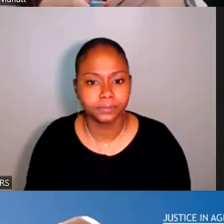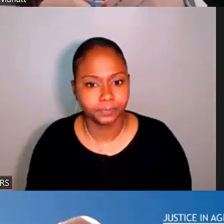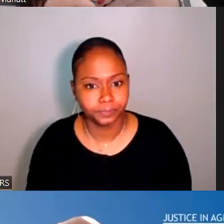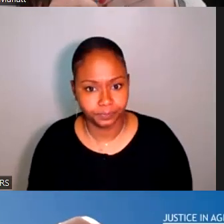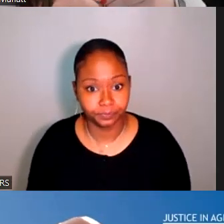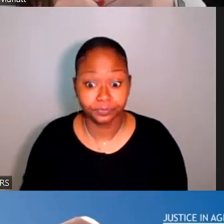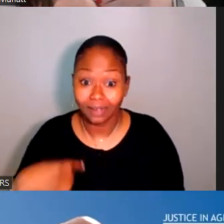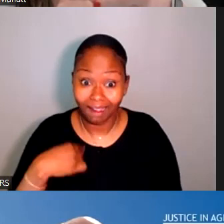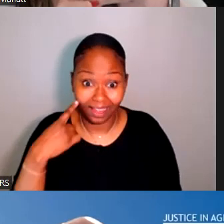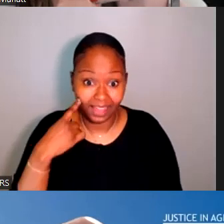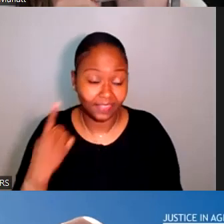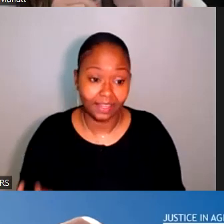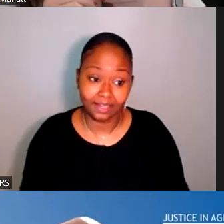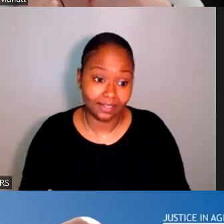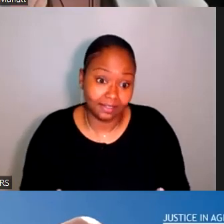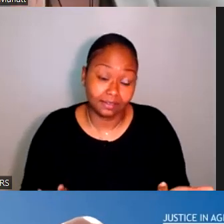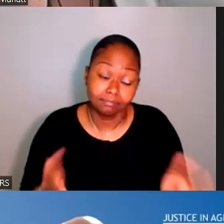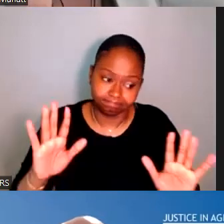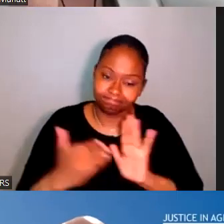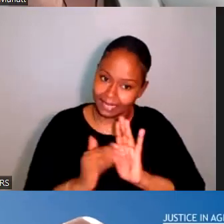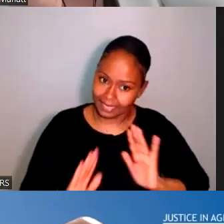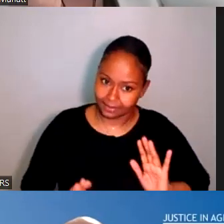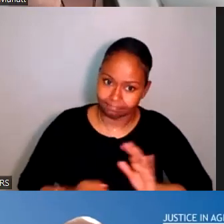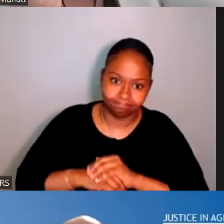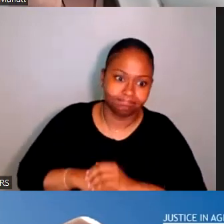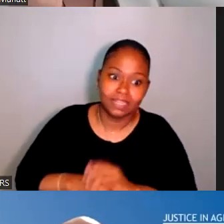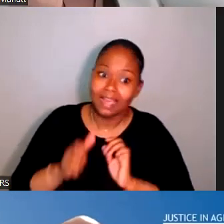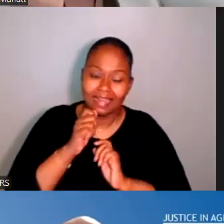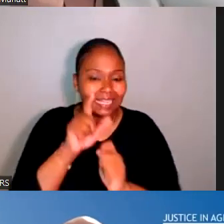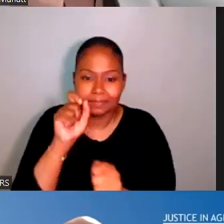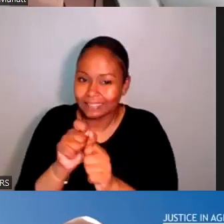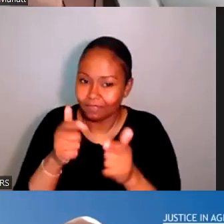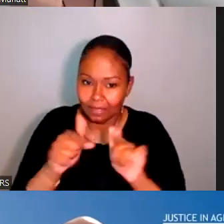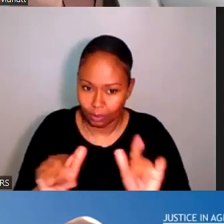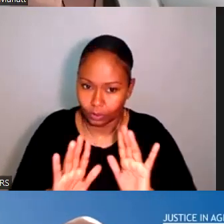I would think that, again, we're not looking at specific language, but